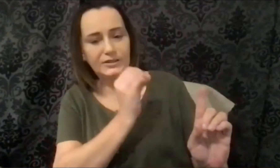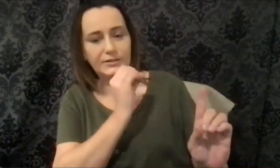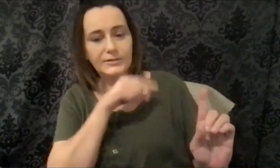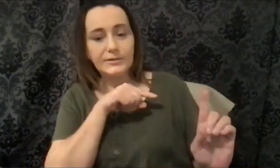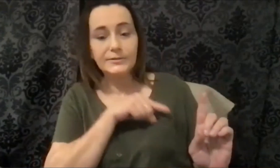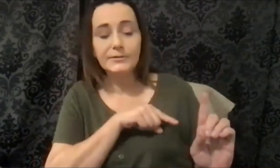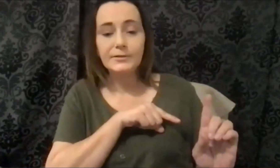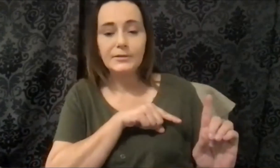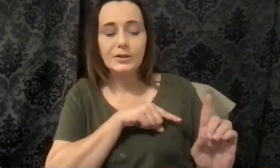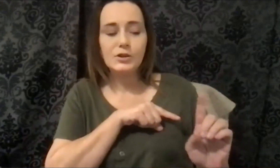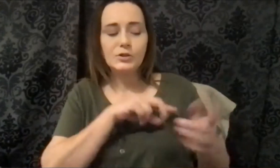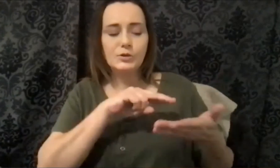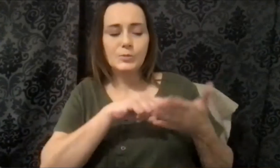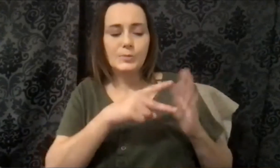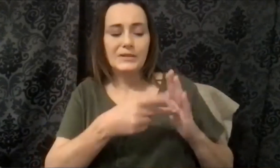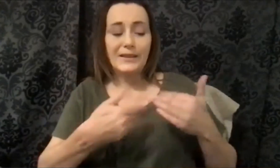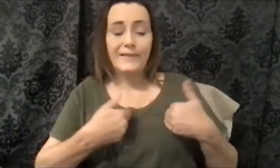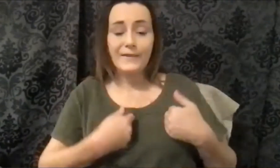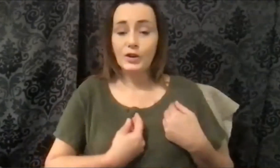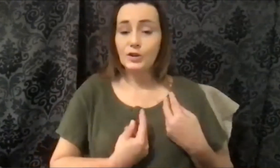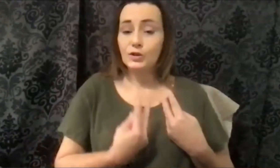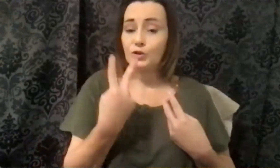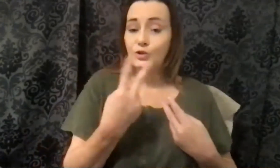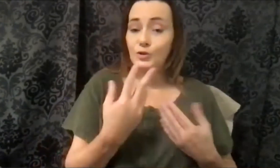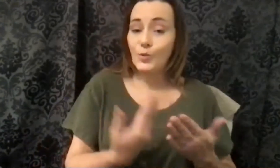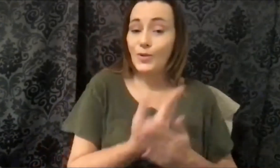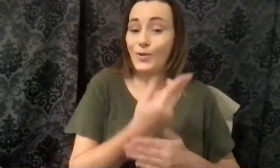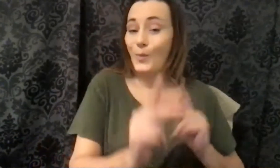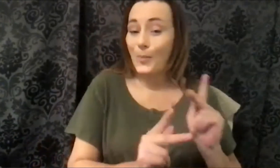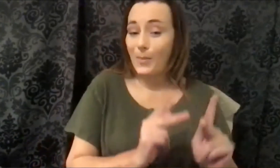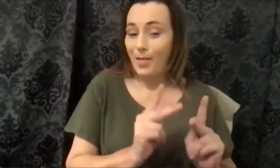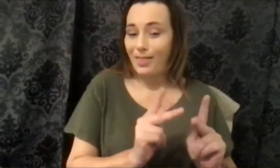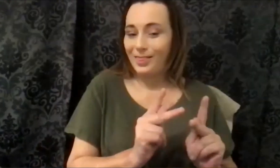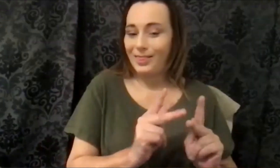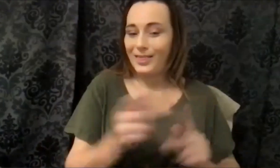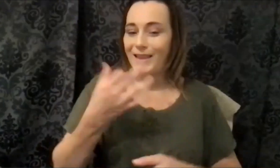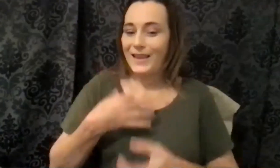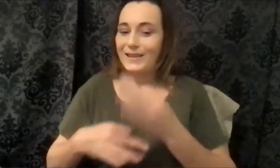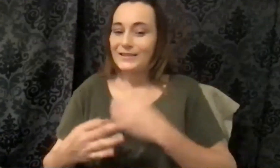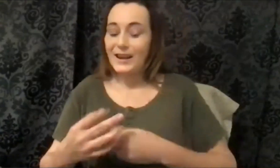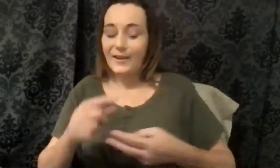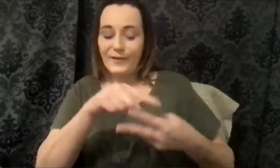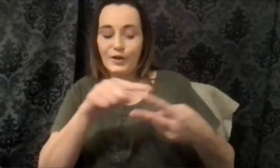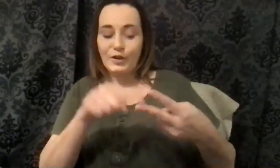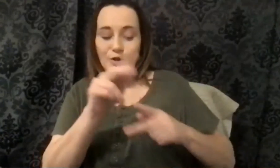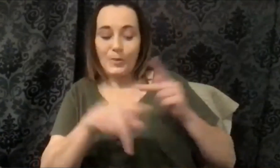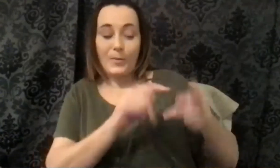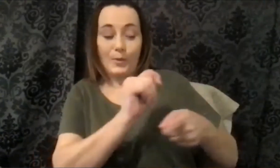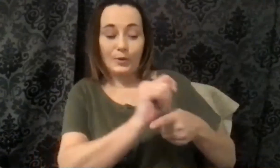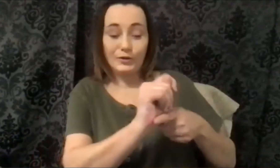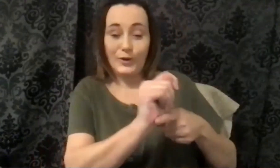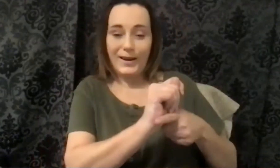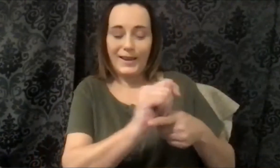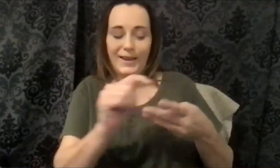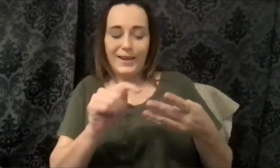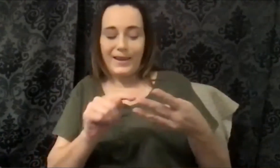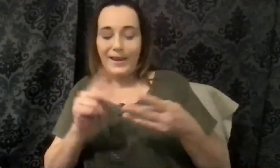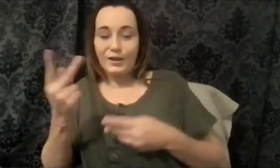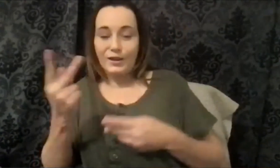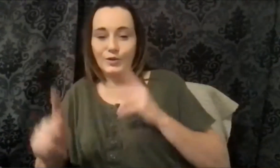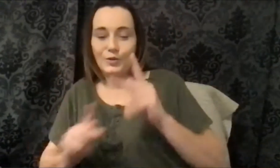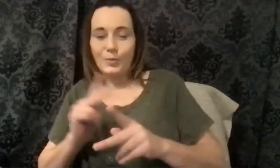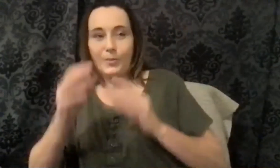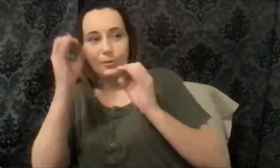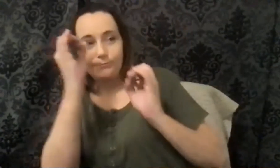have two new people rather than two people in training and two people mentoring them and providing them